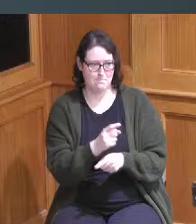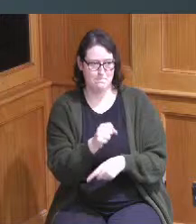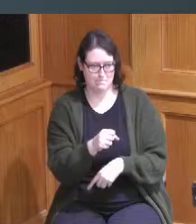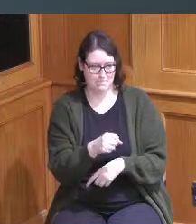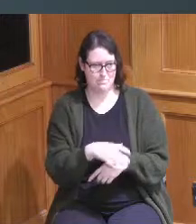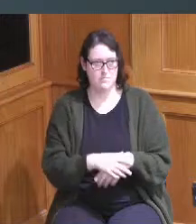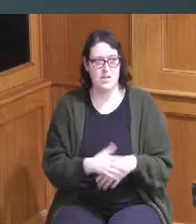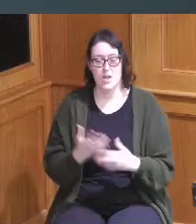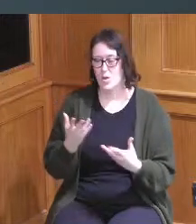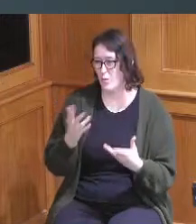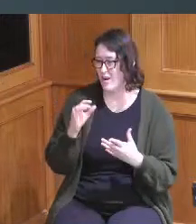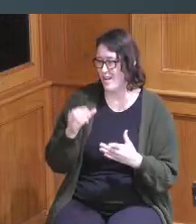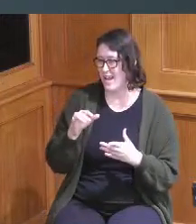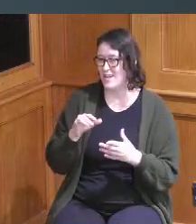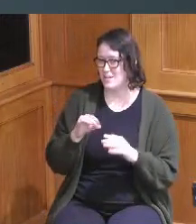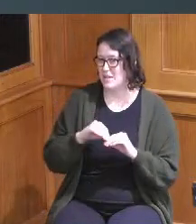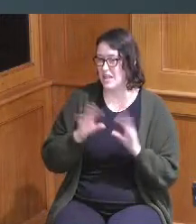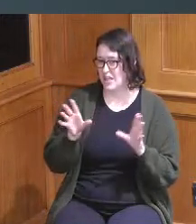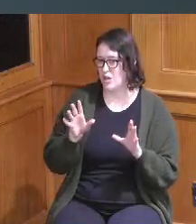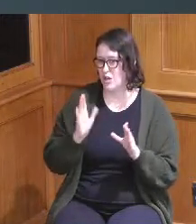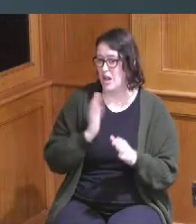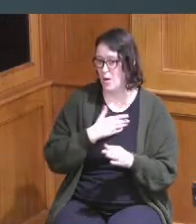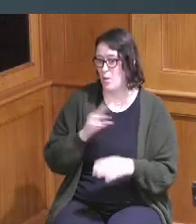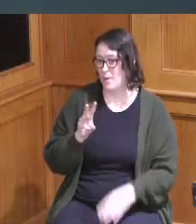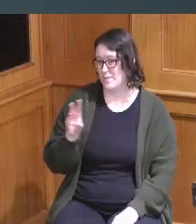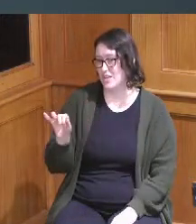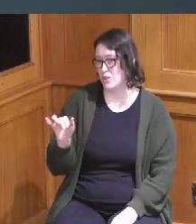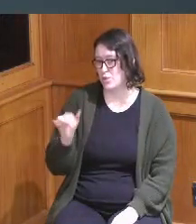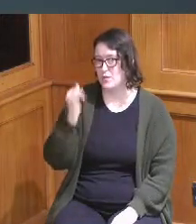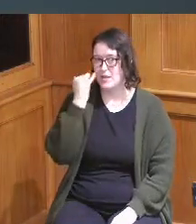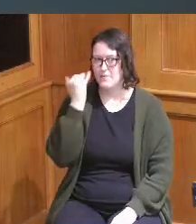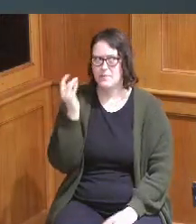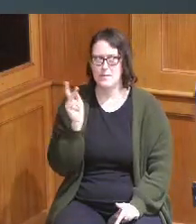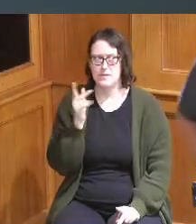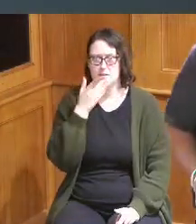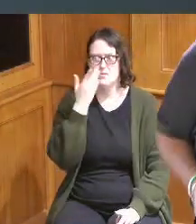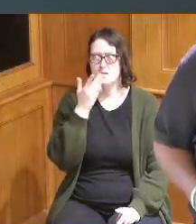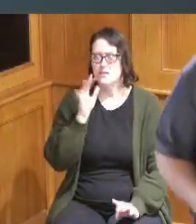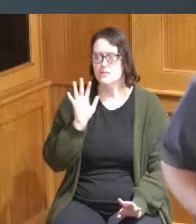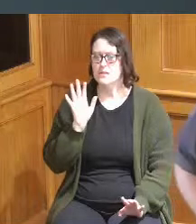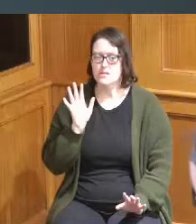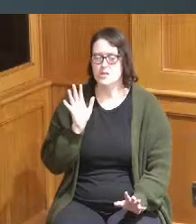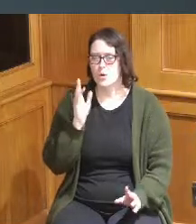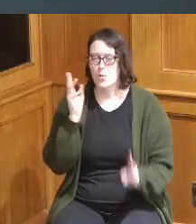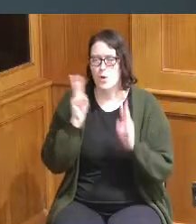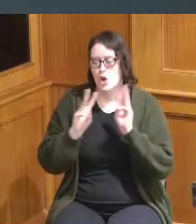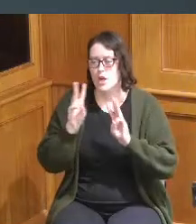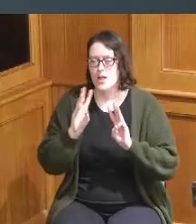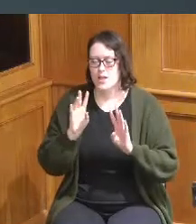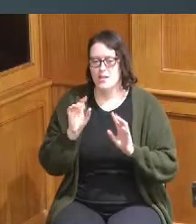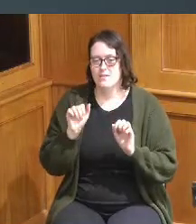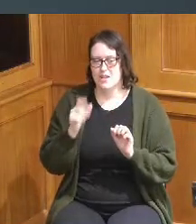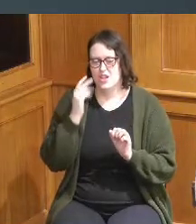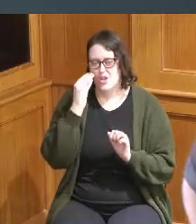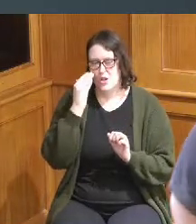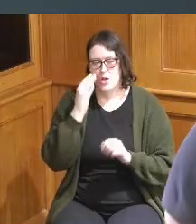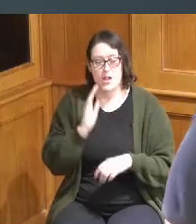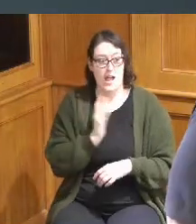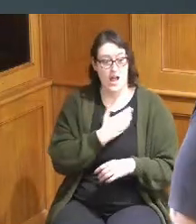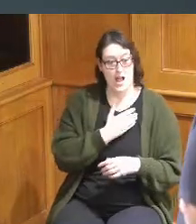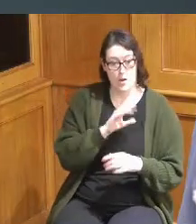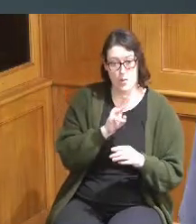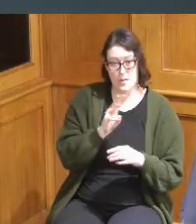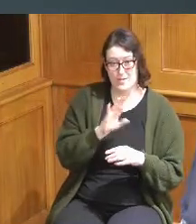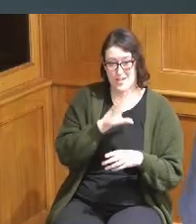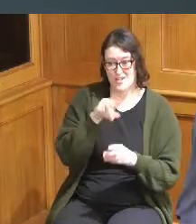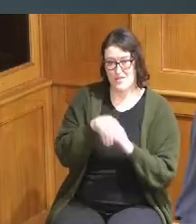just wanted to have that on our website as well, in case people smell something. Yes, we have so our website's part of your website. Yeah.